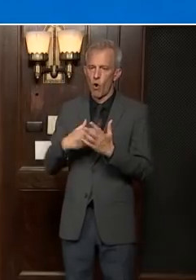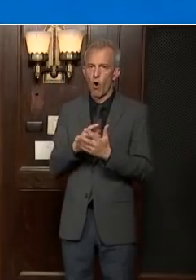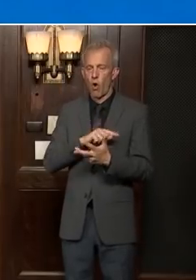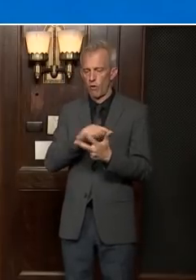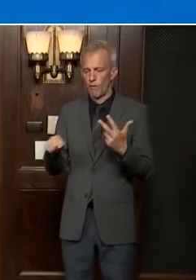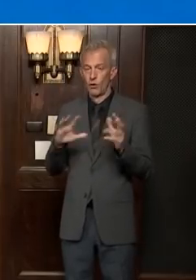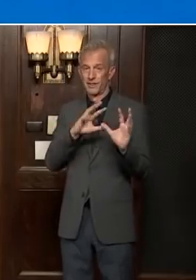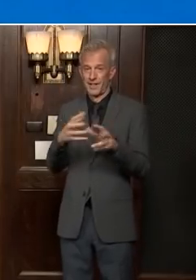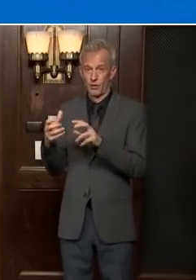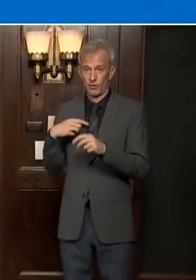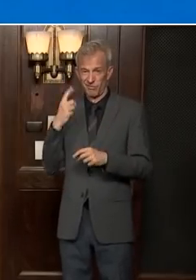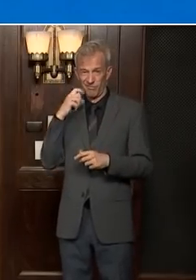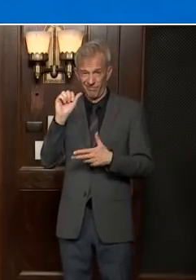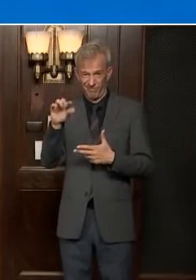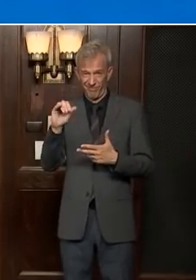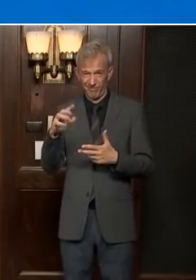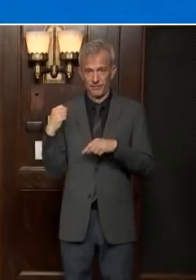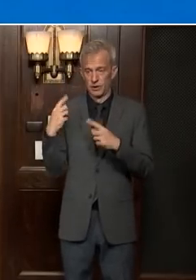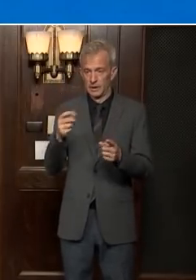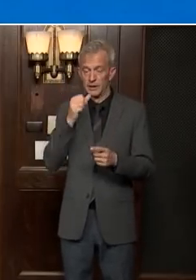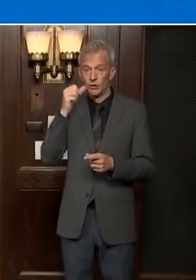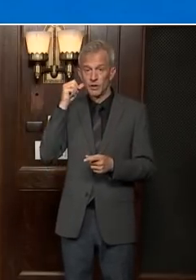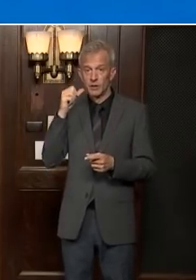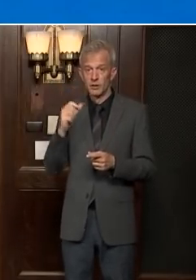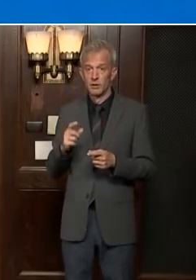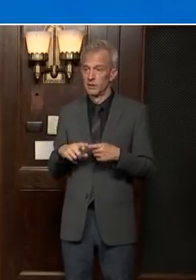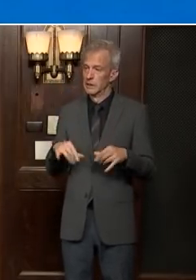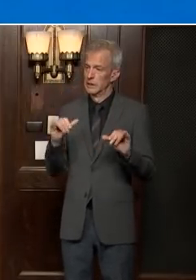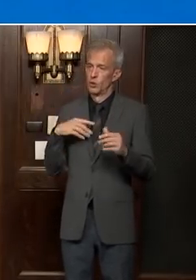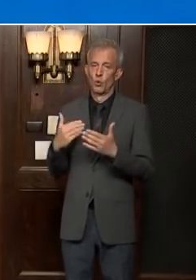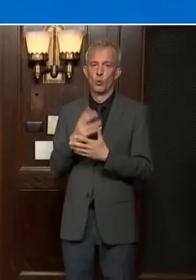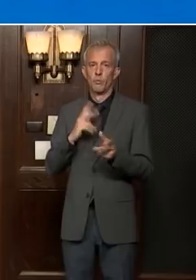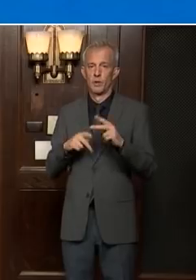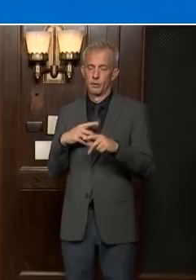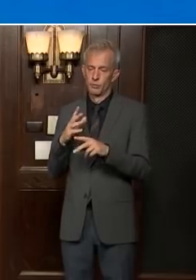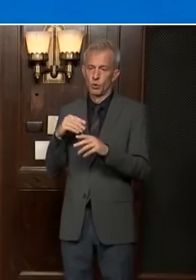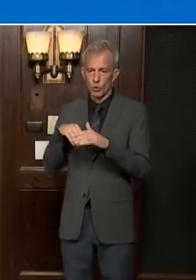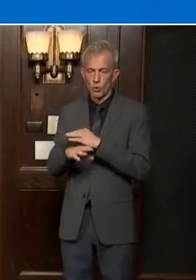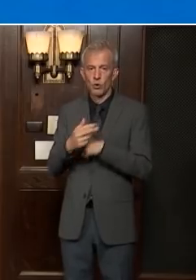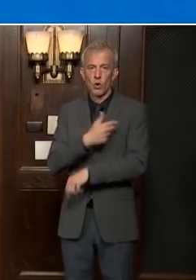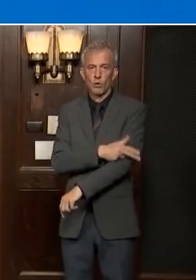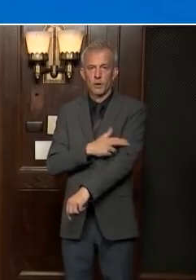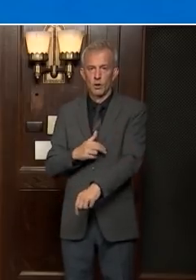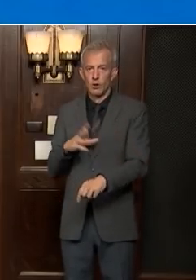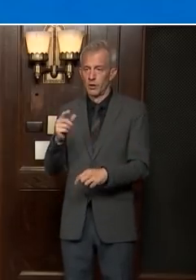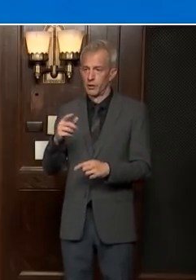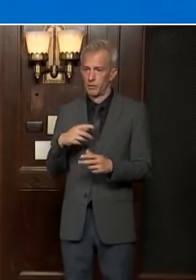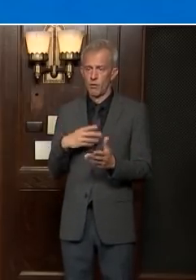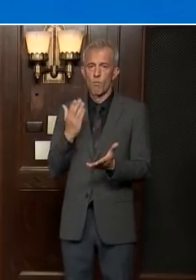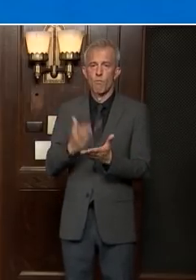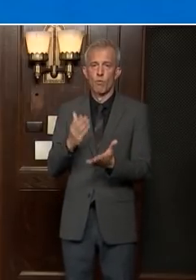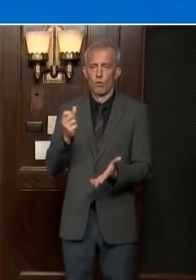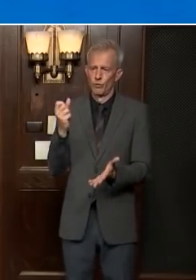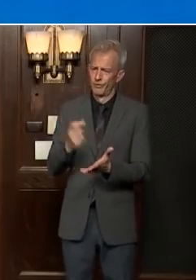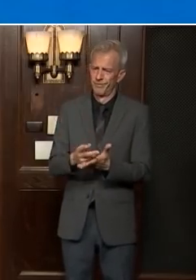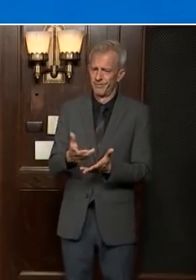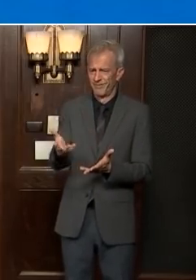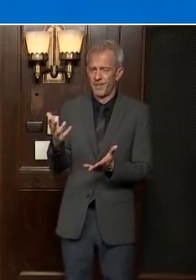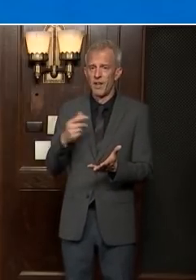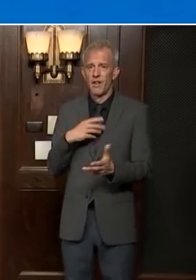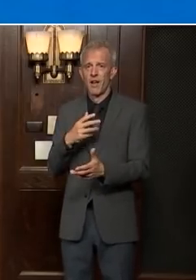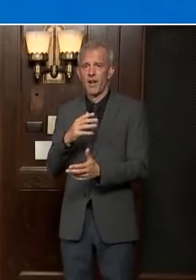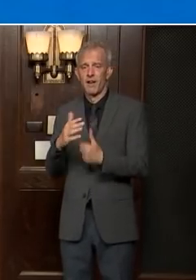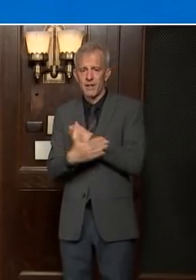categories since yesterday, even as we have new people coming into the hospitals. That speaks to the heroic work that's being done in county hospitals,